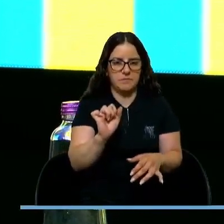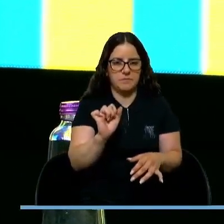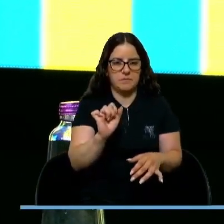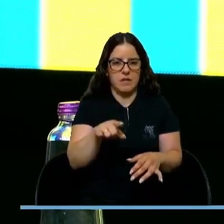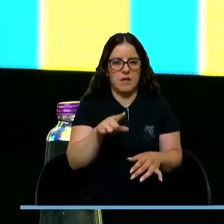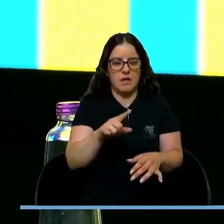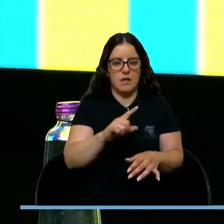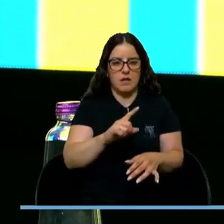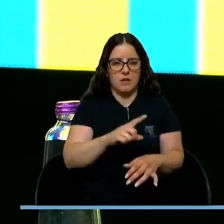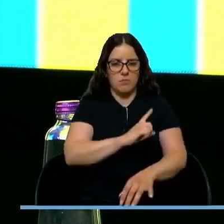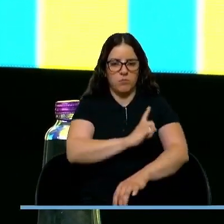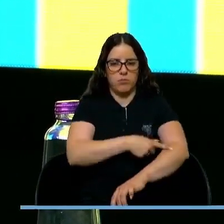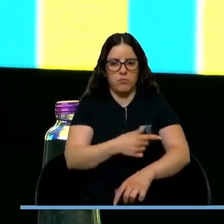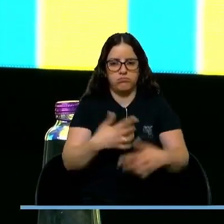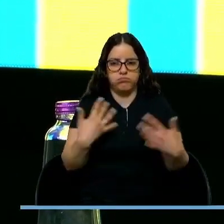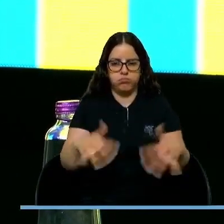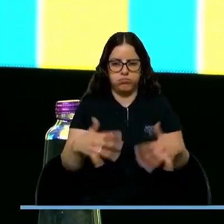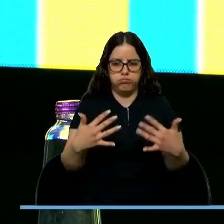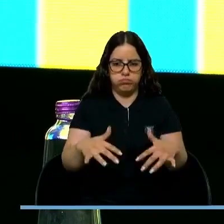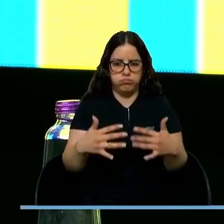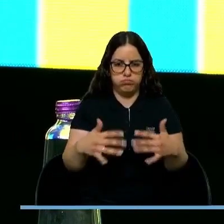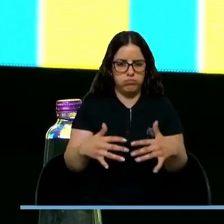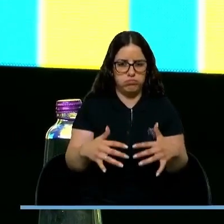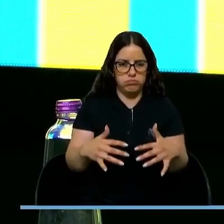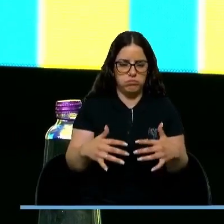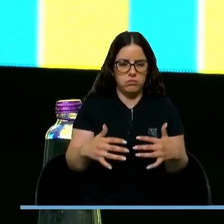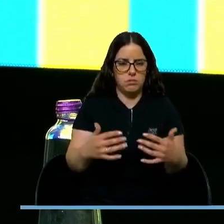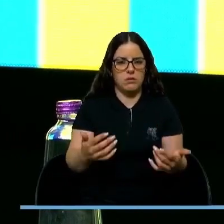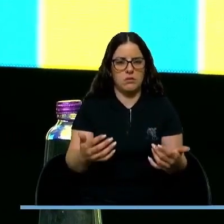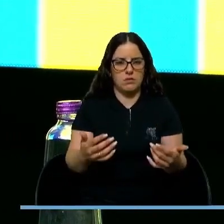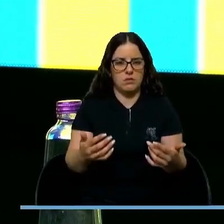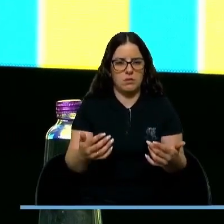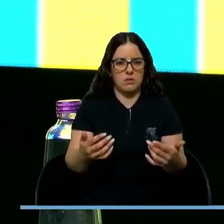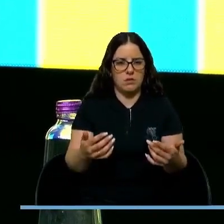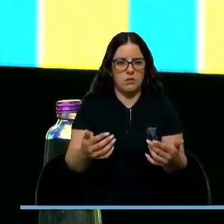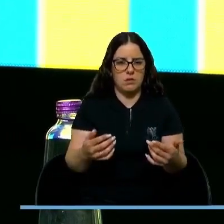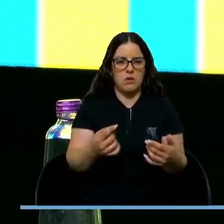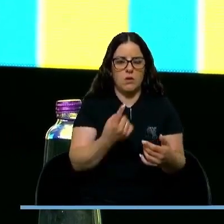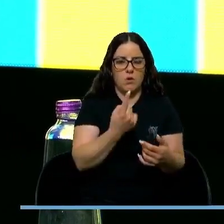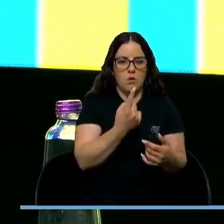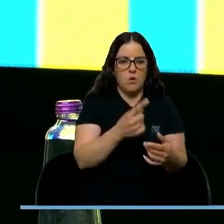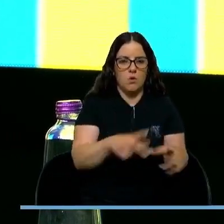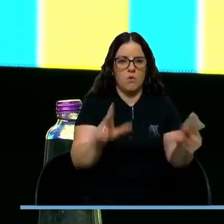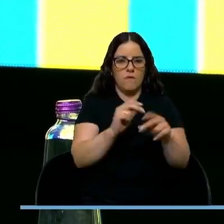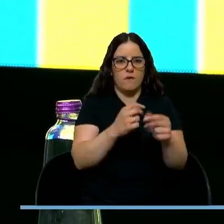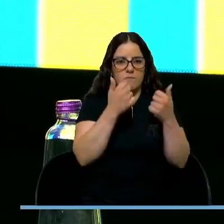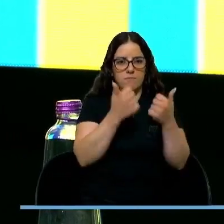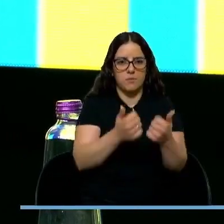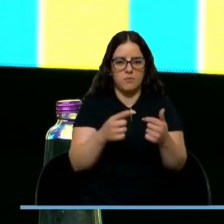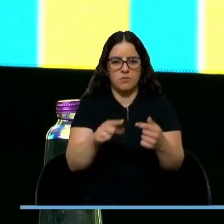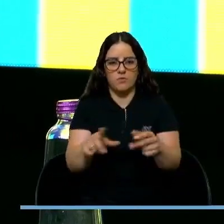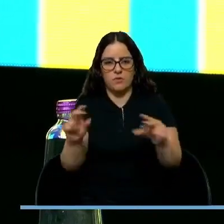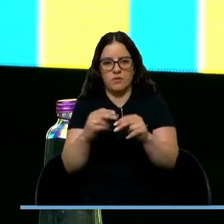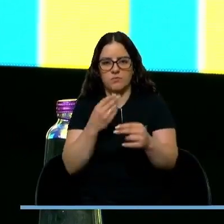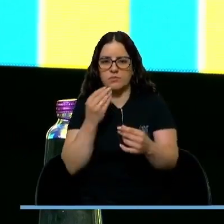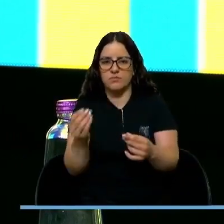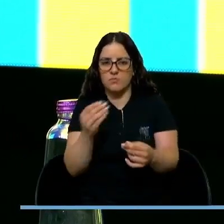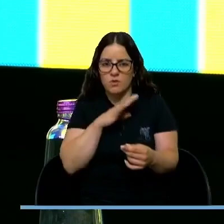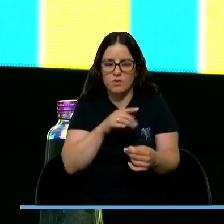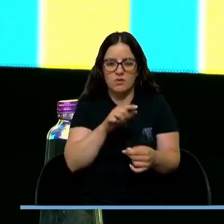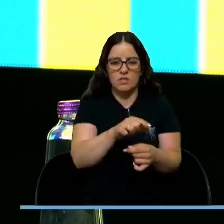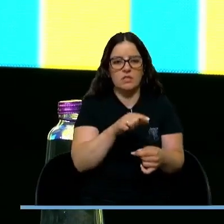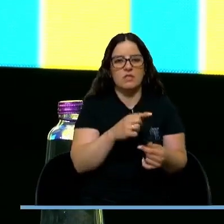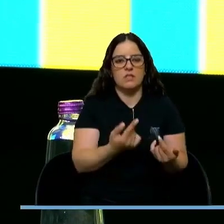huge, right? Here I have one good news and one bad news. The good news is that the technology exists, you